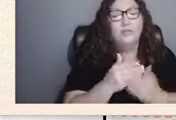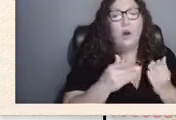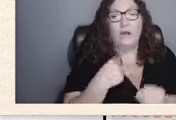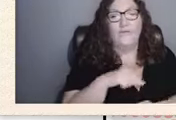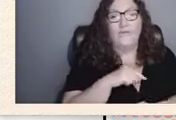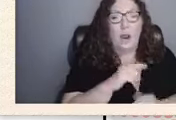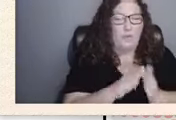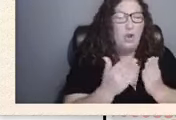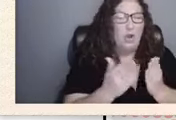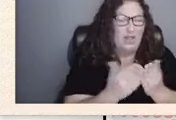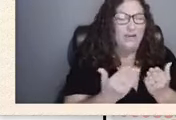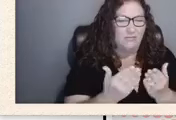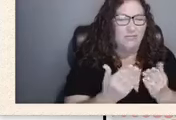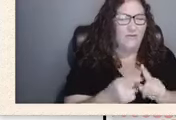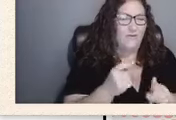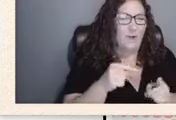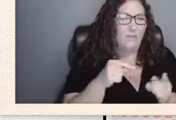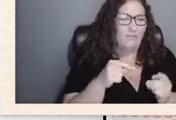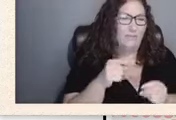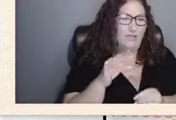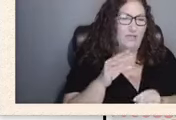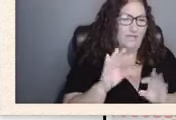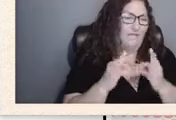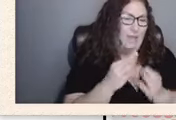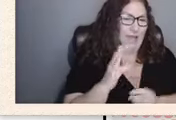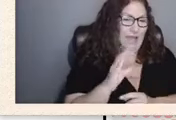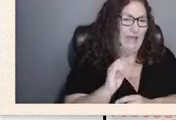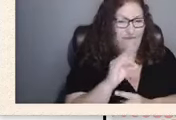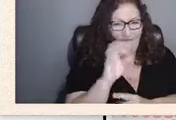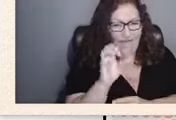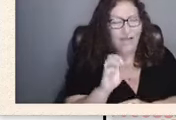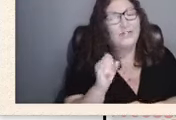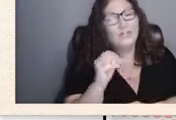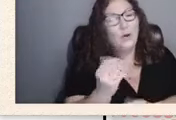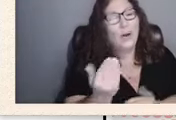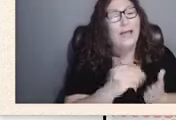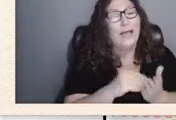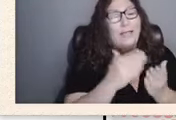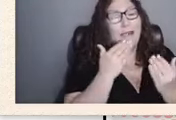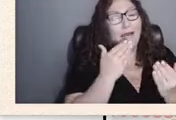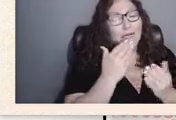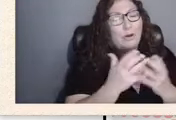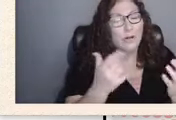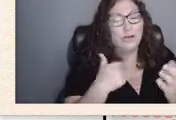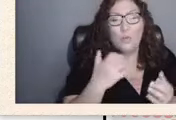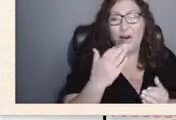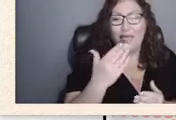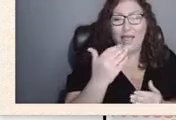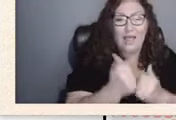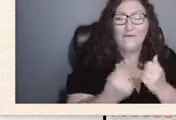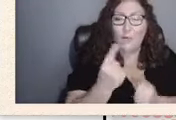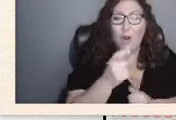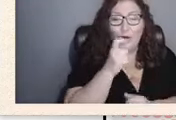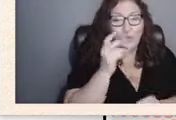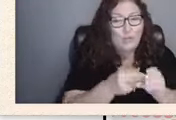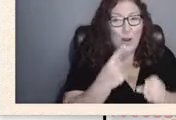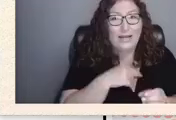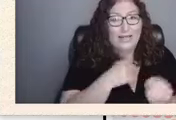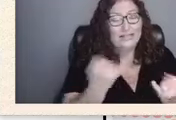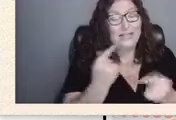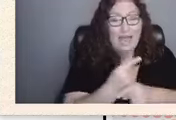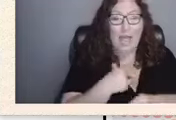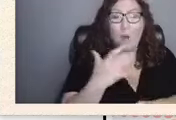from the cafe. So, John, thank you so much, and I want to thank everybody who joined us today. I want to